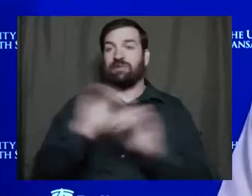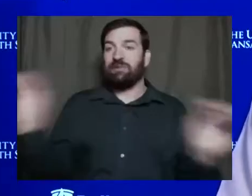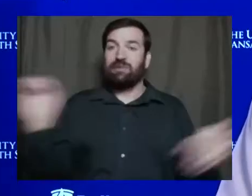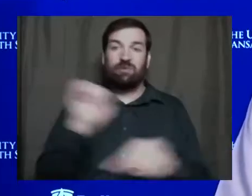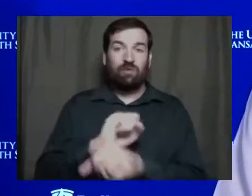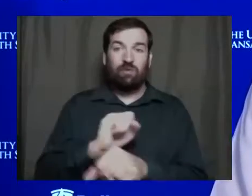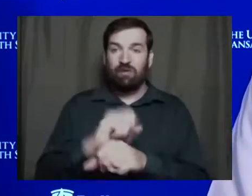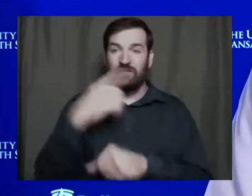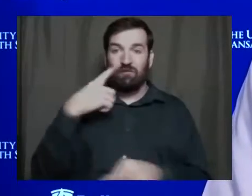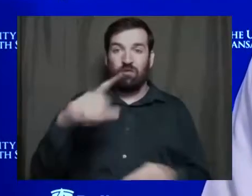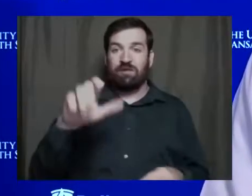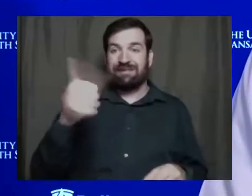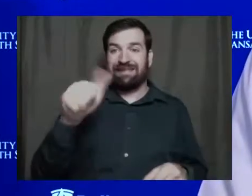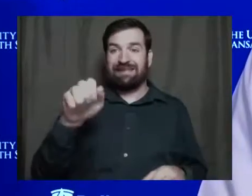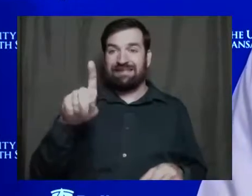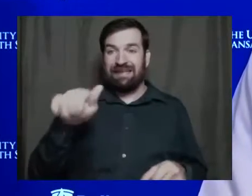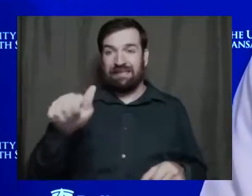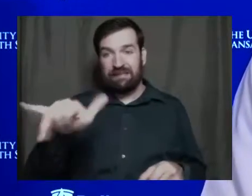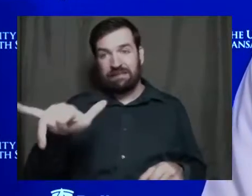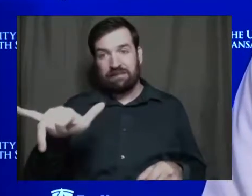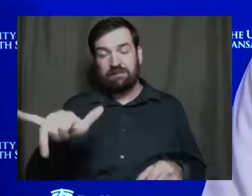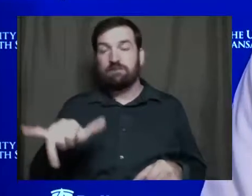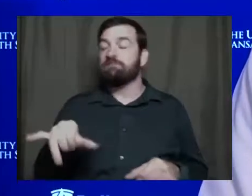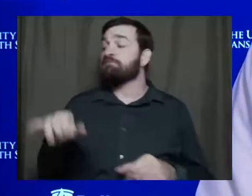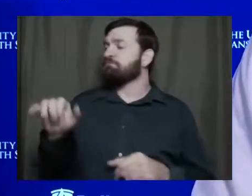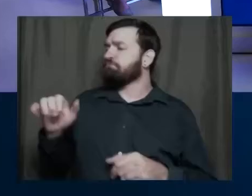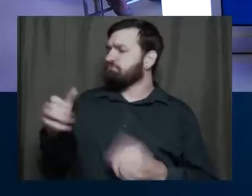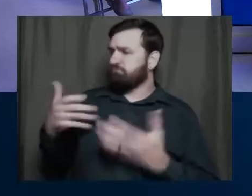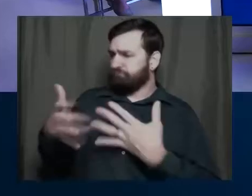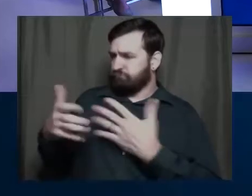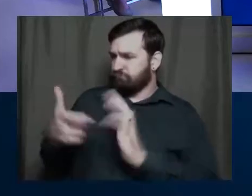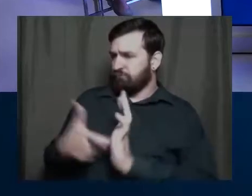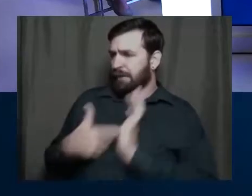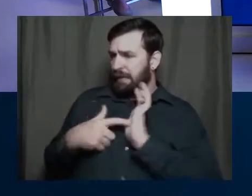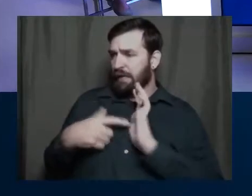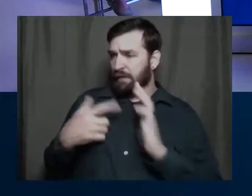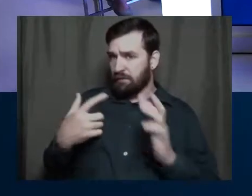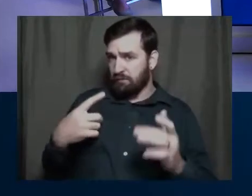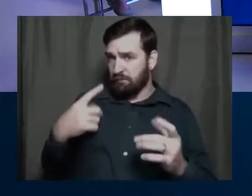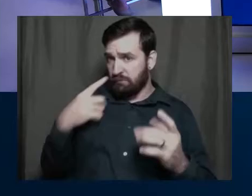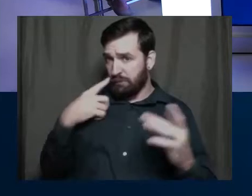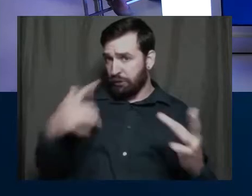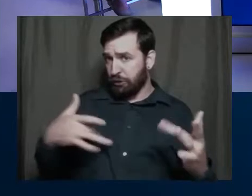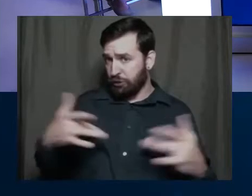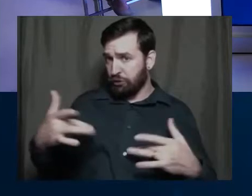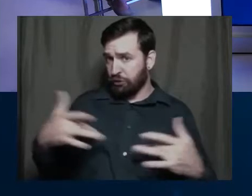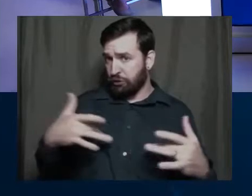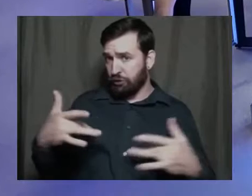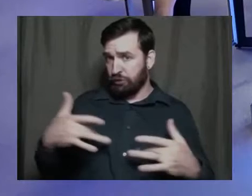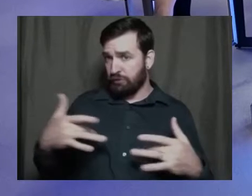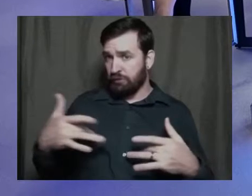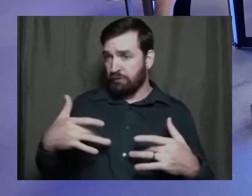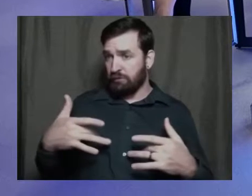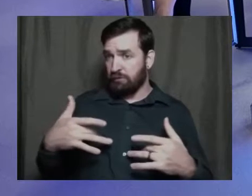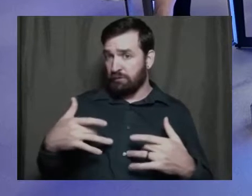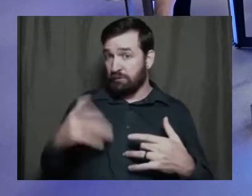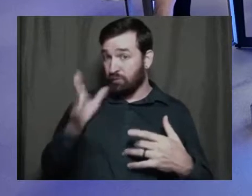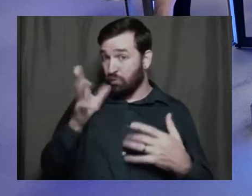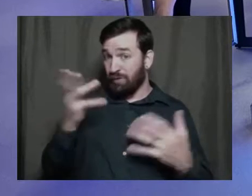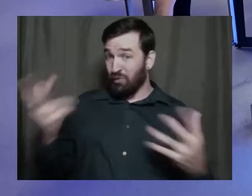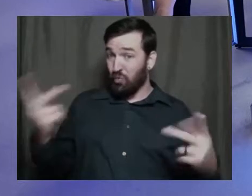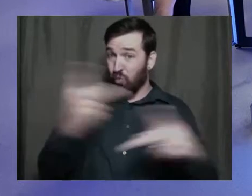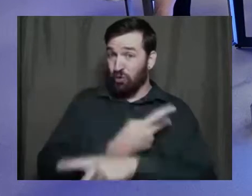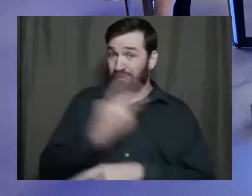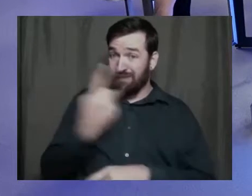of those places that they should be. Even though they mandated it, though, Dr. Stites, do you get concerned that it might be worse this year than last year? Because I